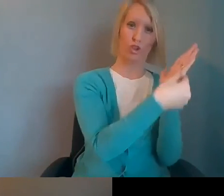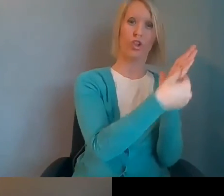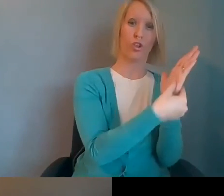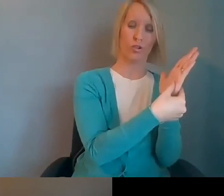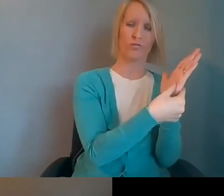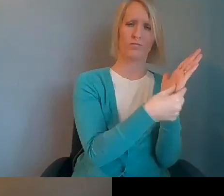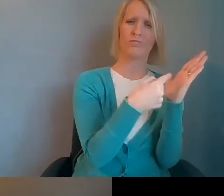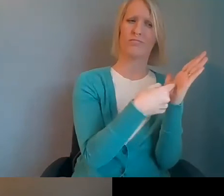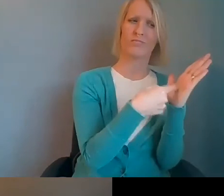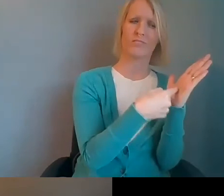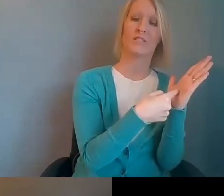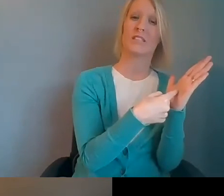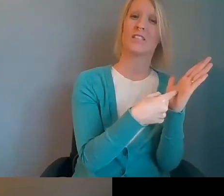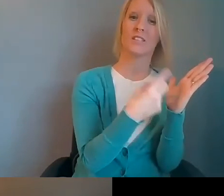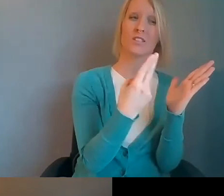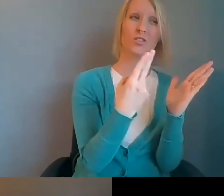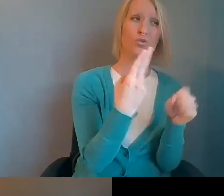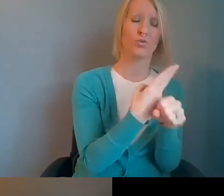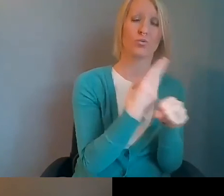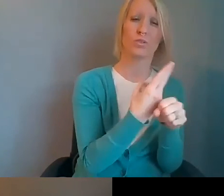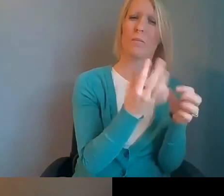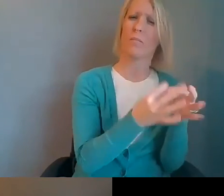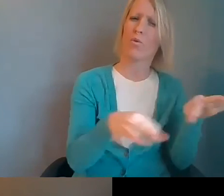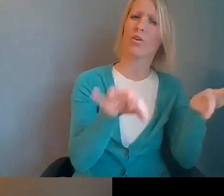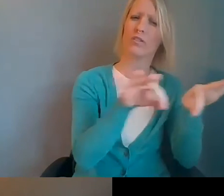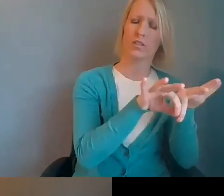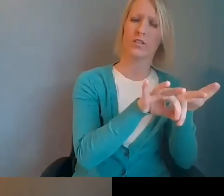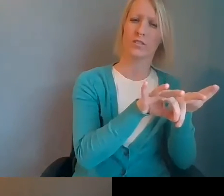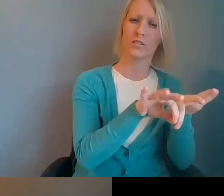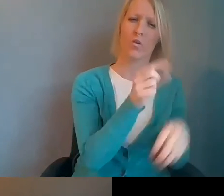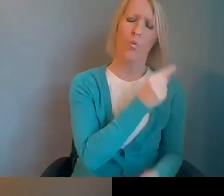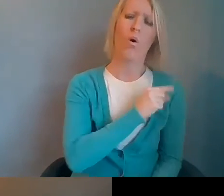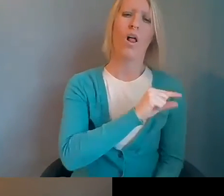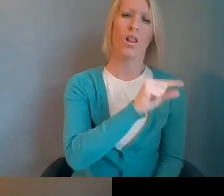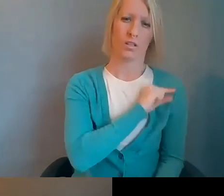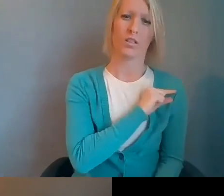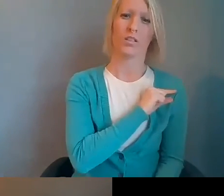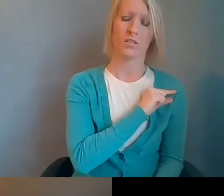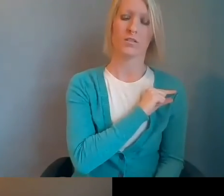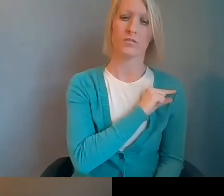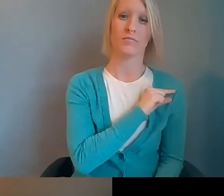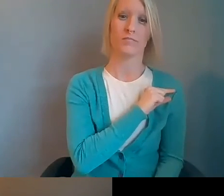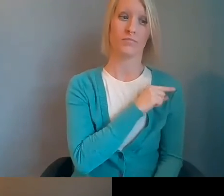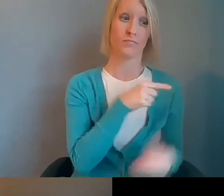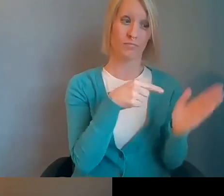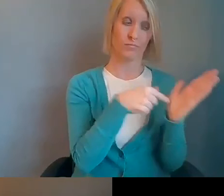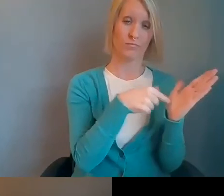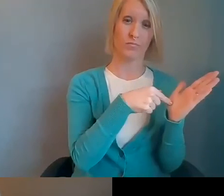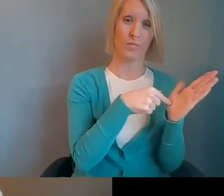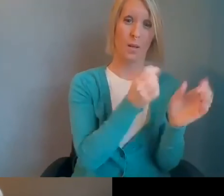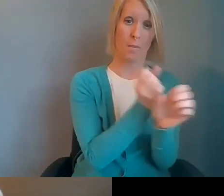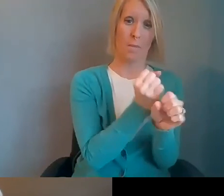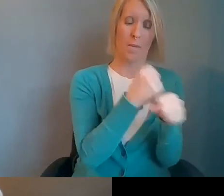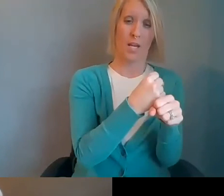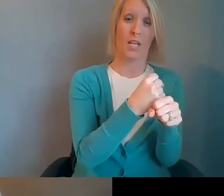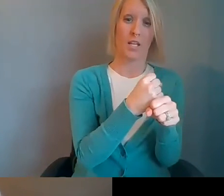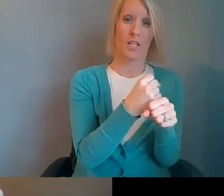So I have found a journal that it's made in Germany. It's called a